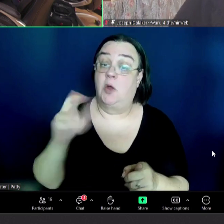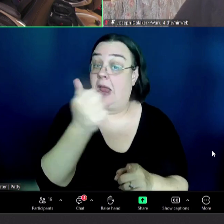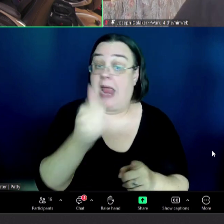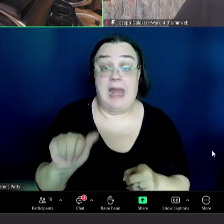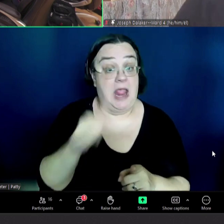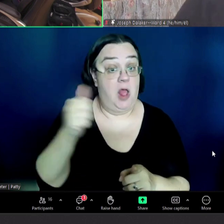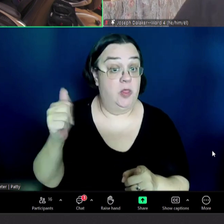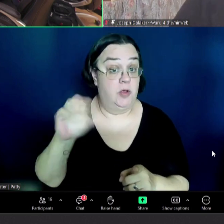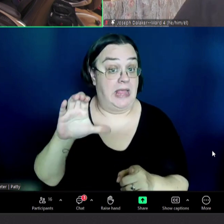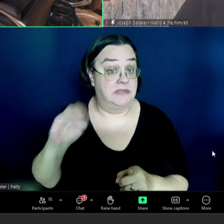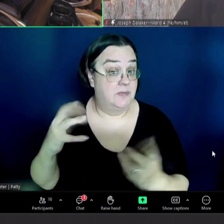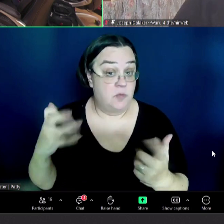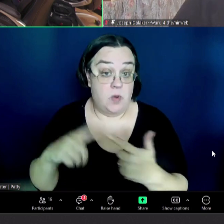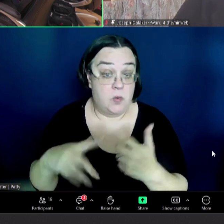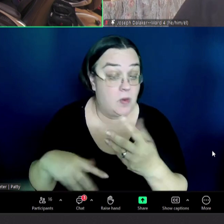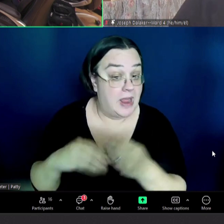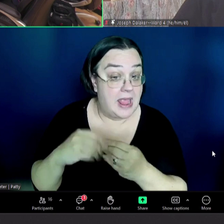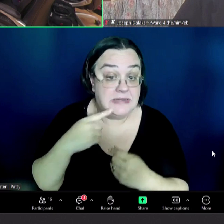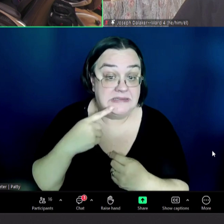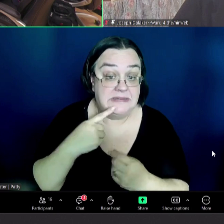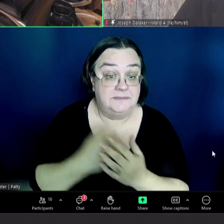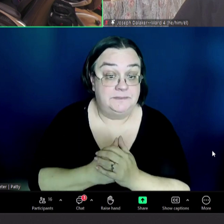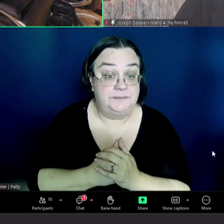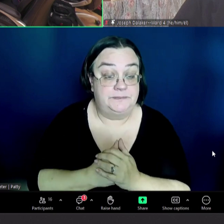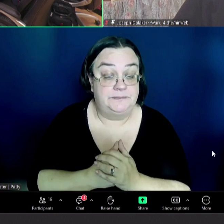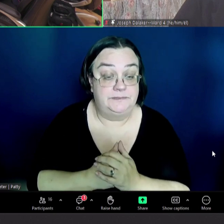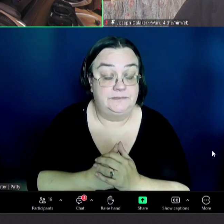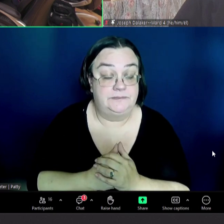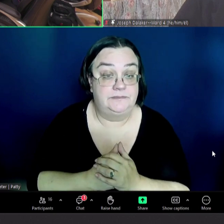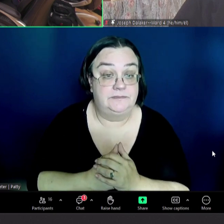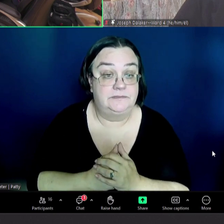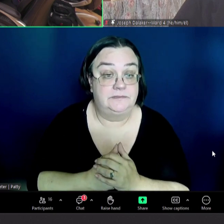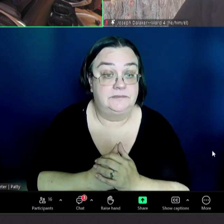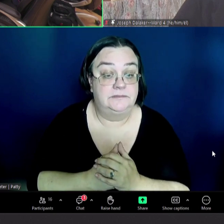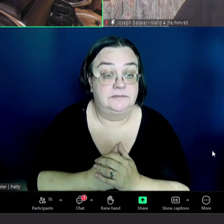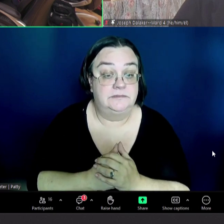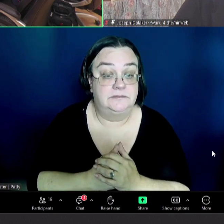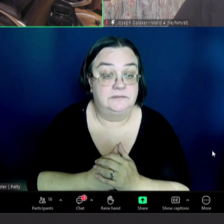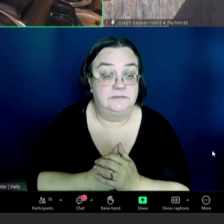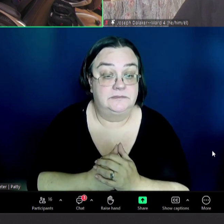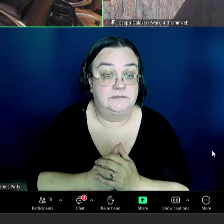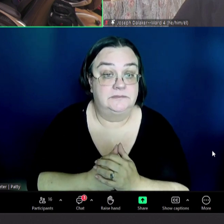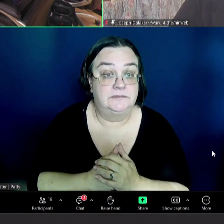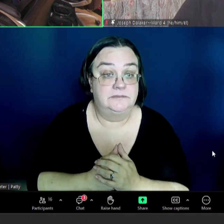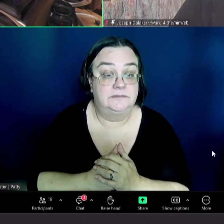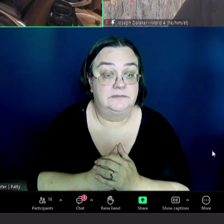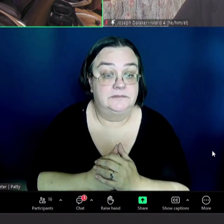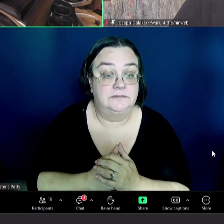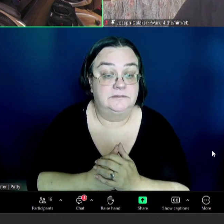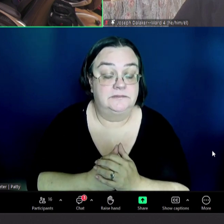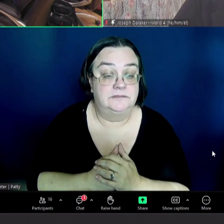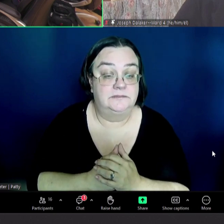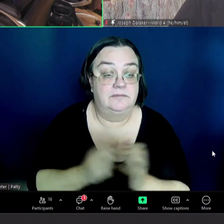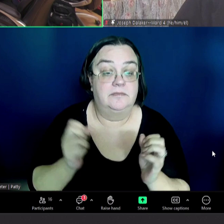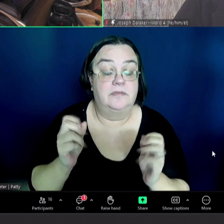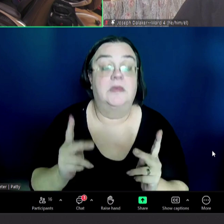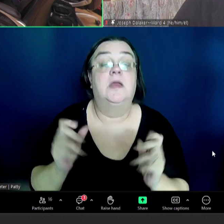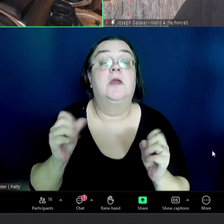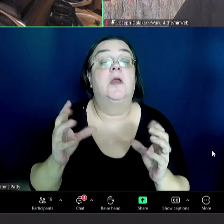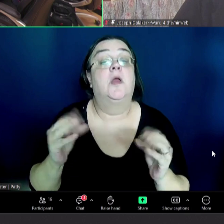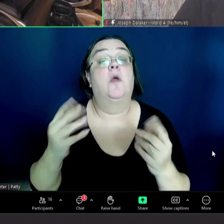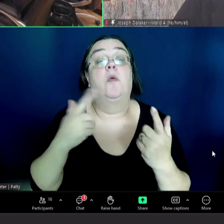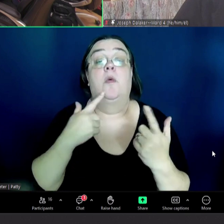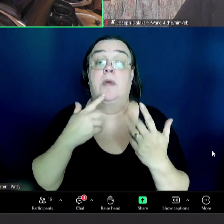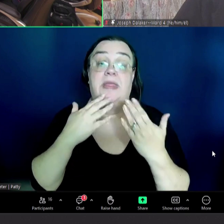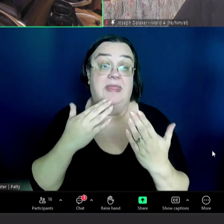All right. And I haven't seen the attendees online. All right. Well, thank you all so much.